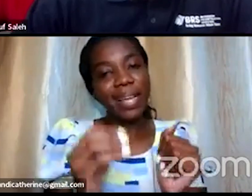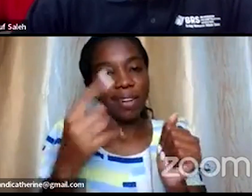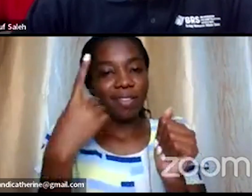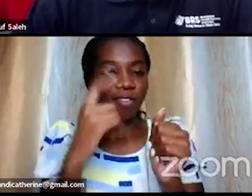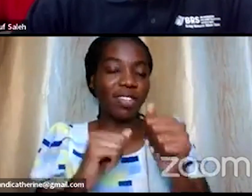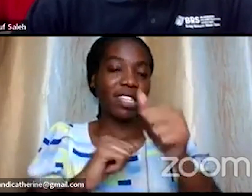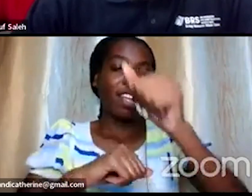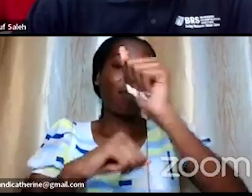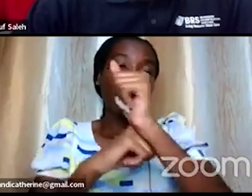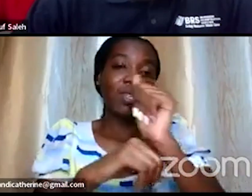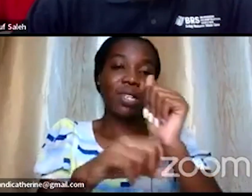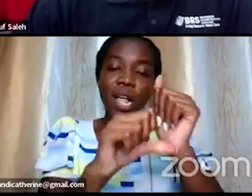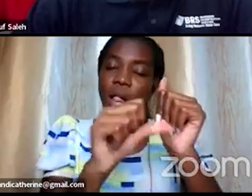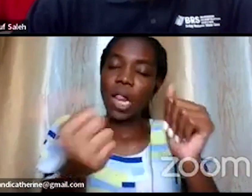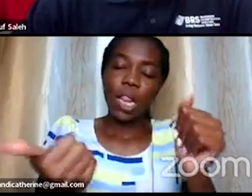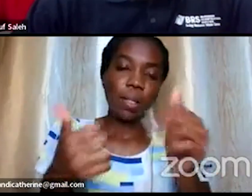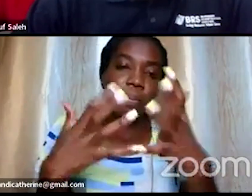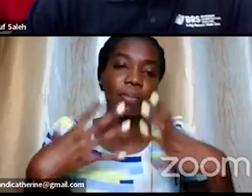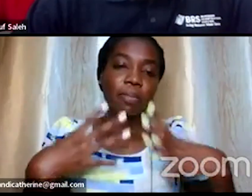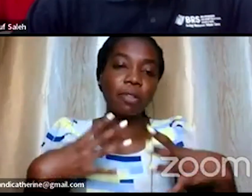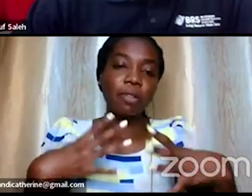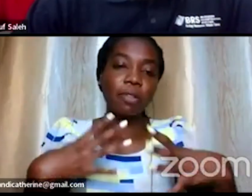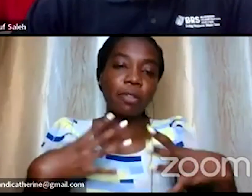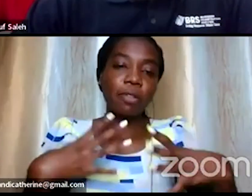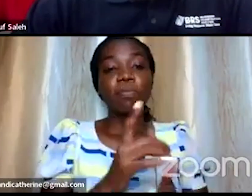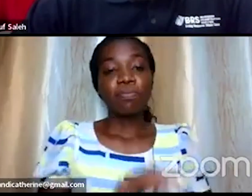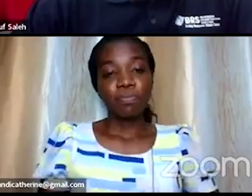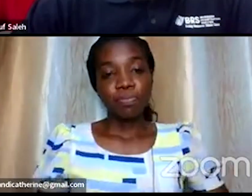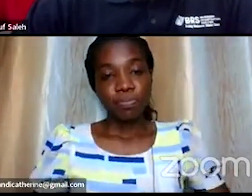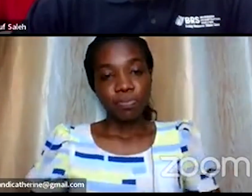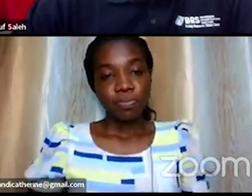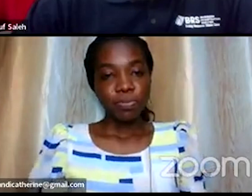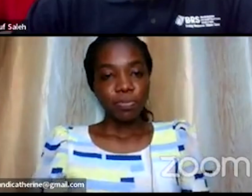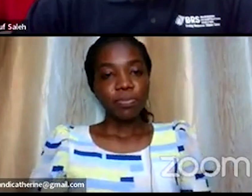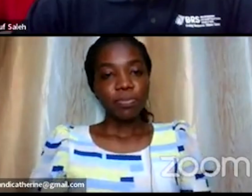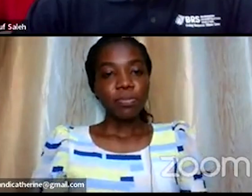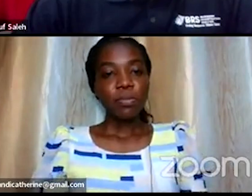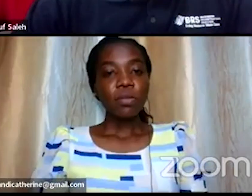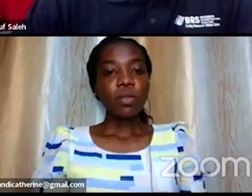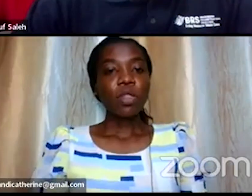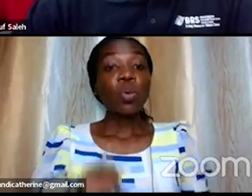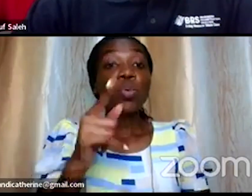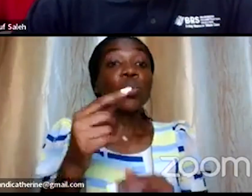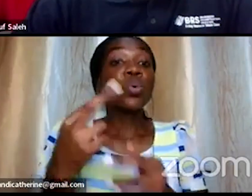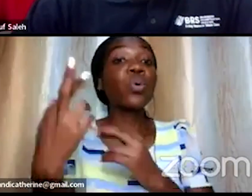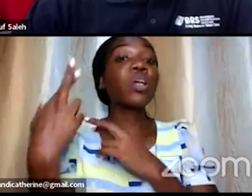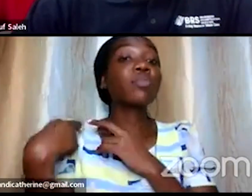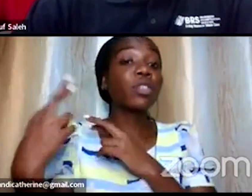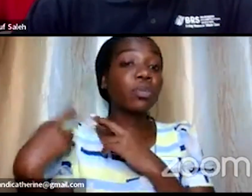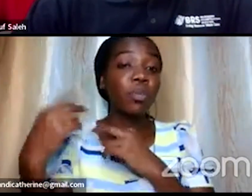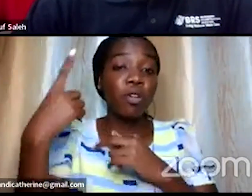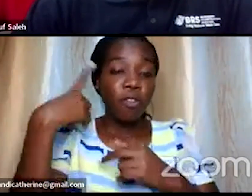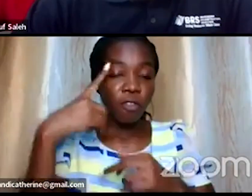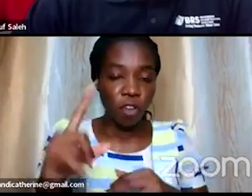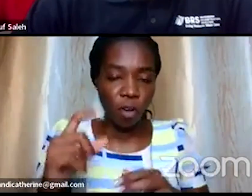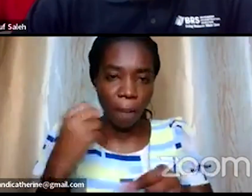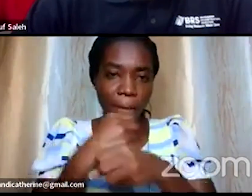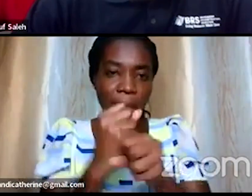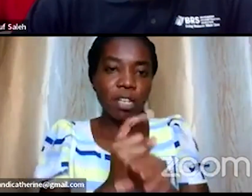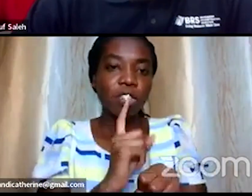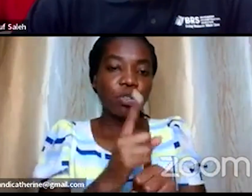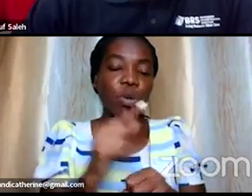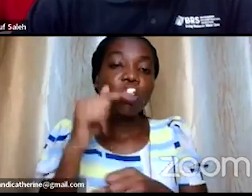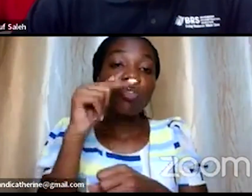by the external forces. So you are responsible for making sure that